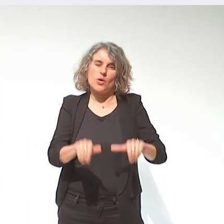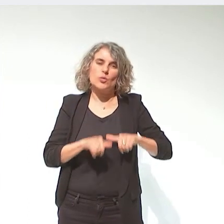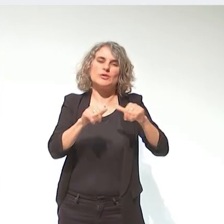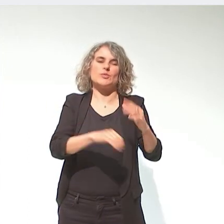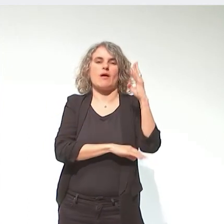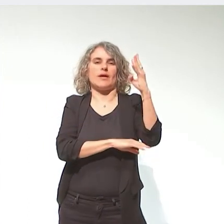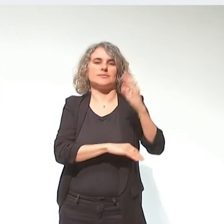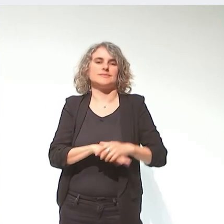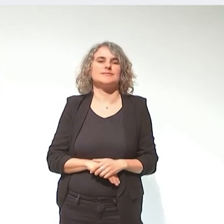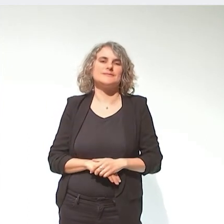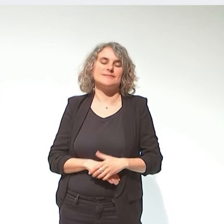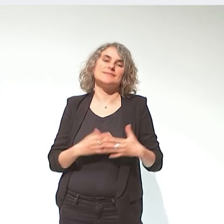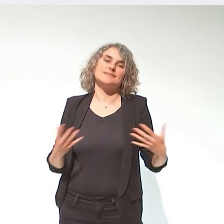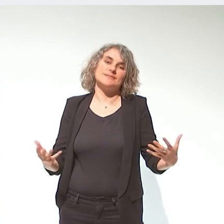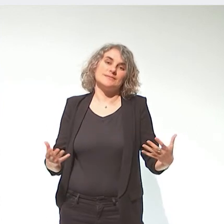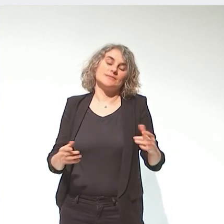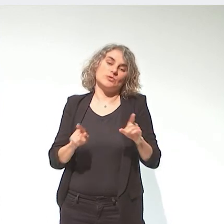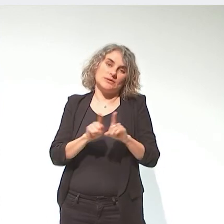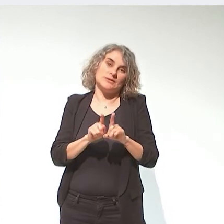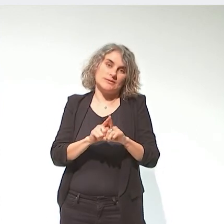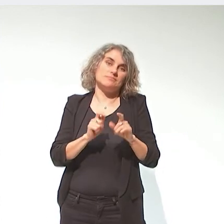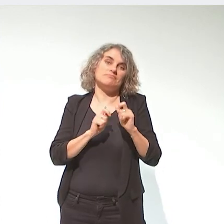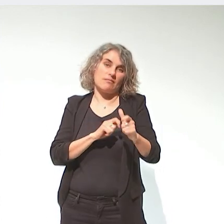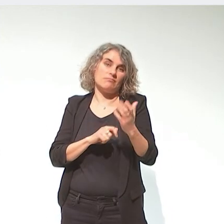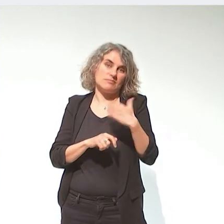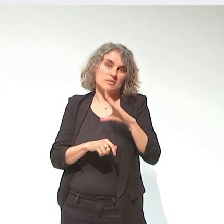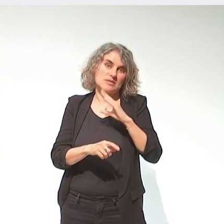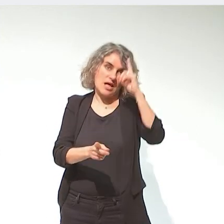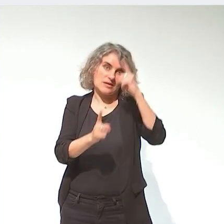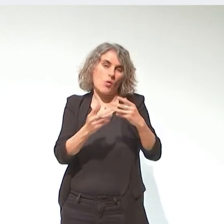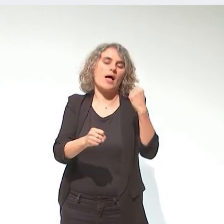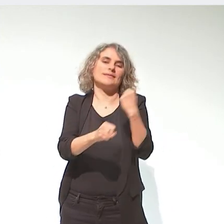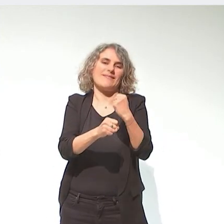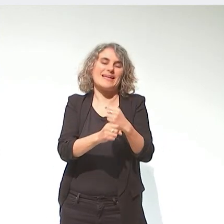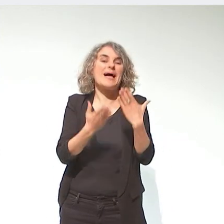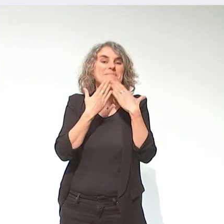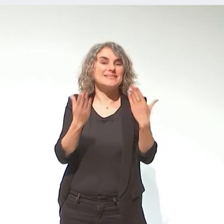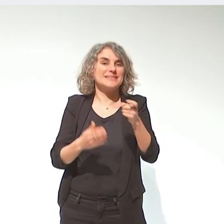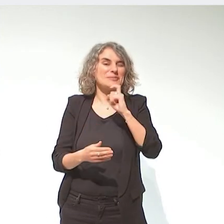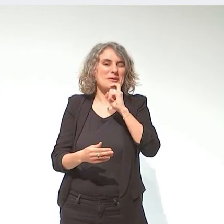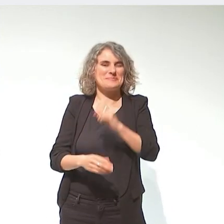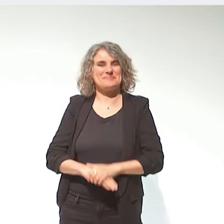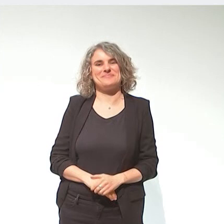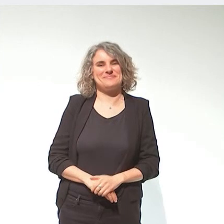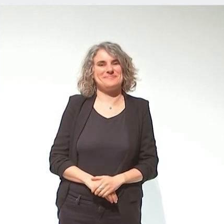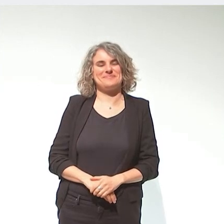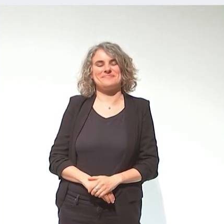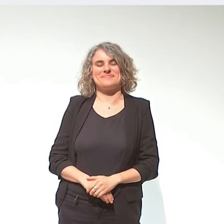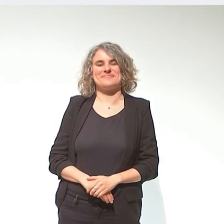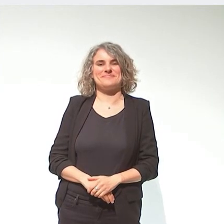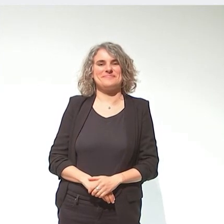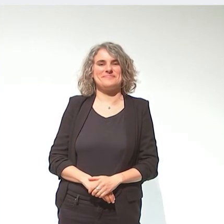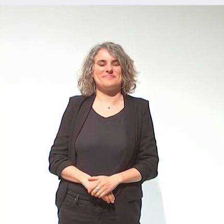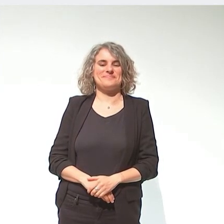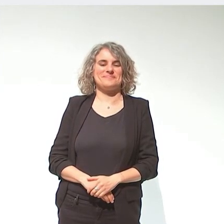afternoon for what comes next. So have a lovely sequence devoted to employment. Looking forward to seeing you later.